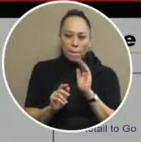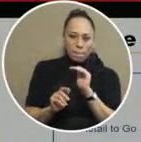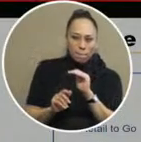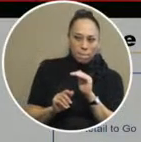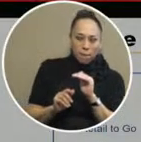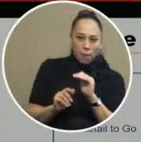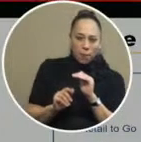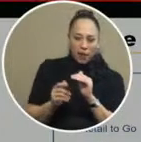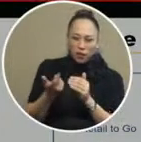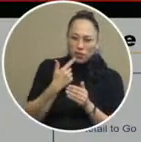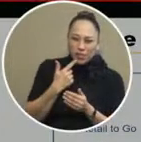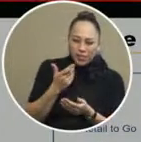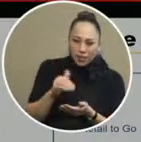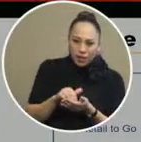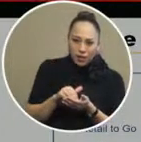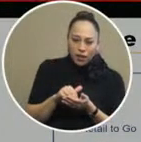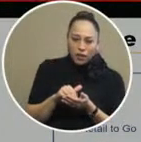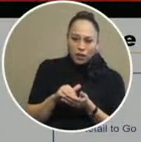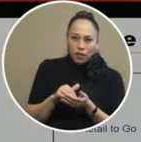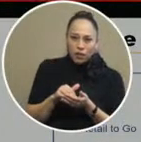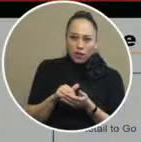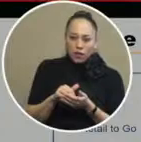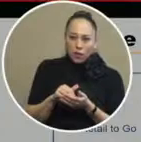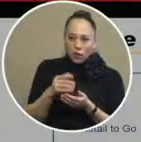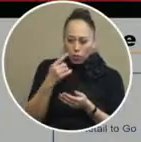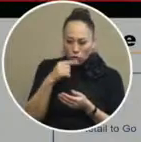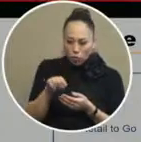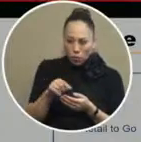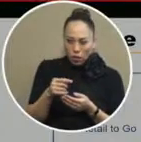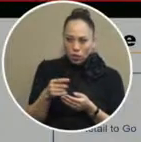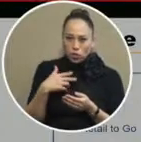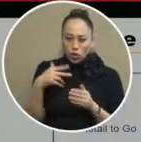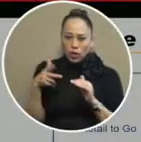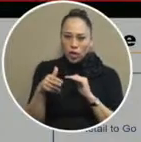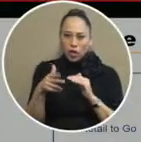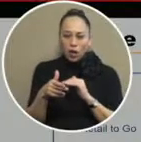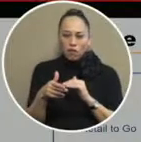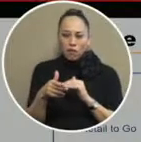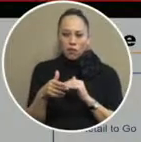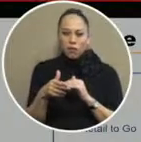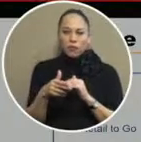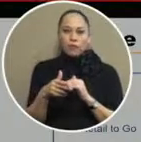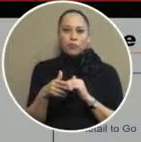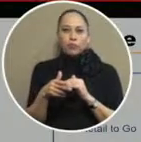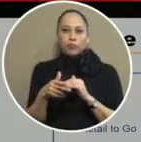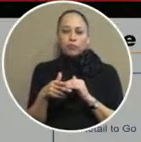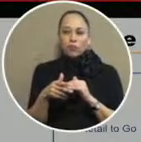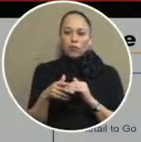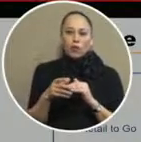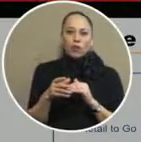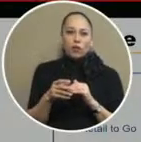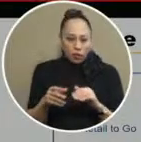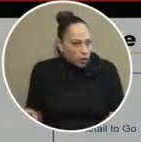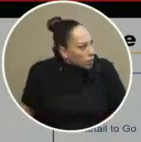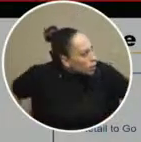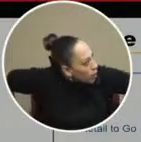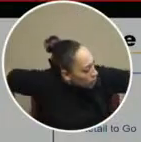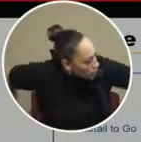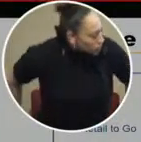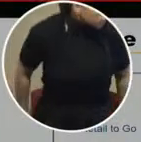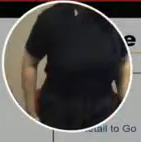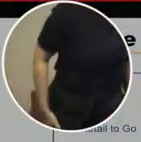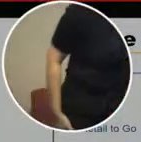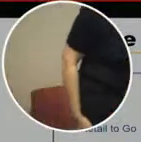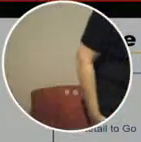could you repeat that? Mayor Pro Tem, could you repeat yourself? You cut off. Which I basically am wondering now if